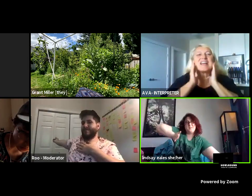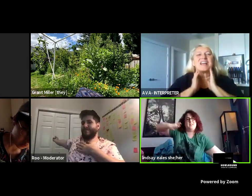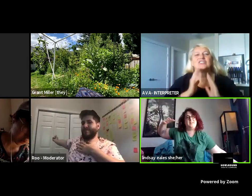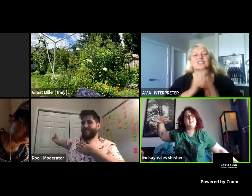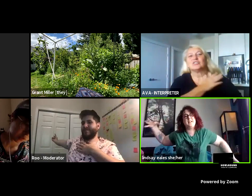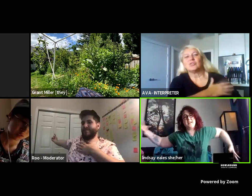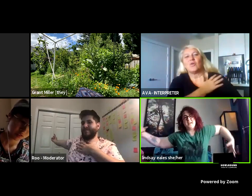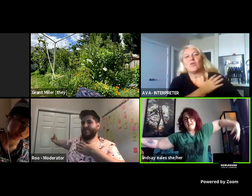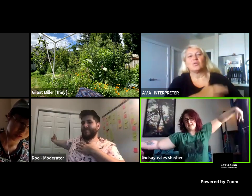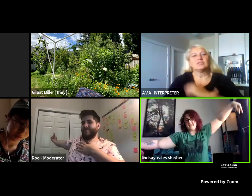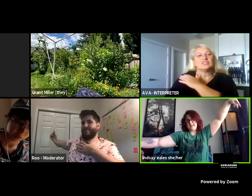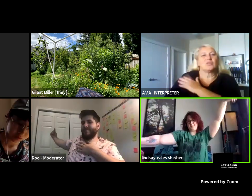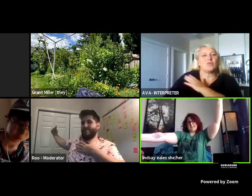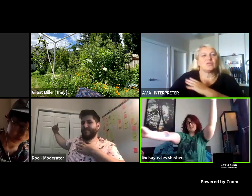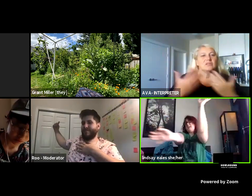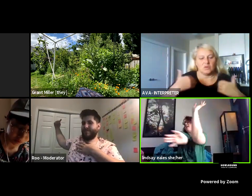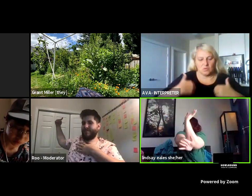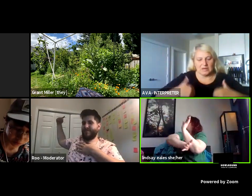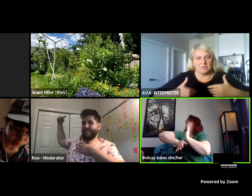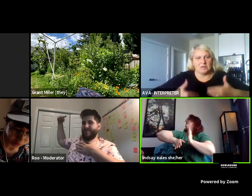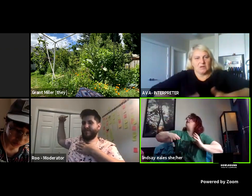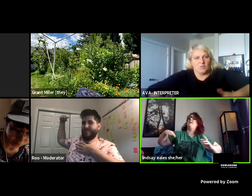ribs, as well as limbs.